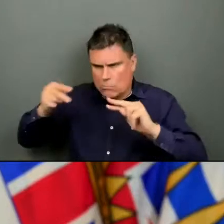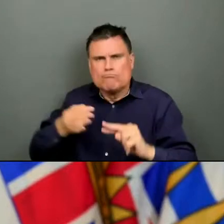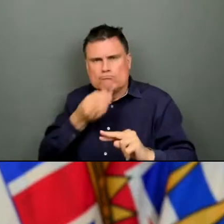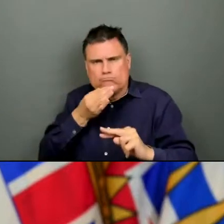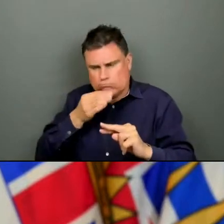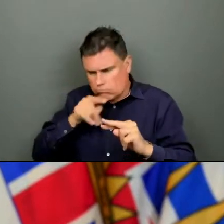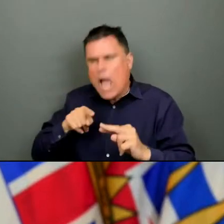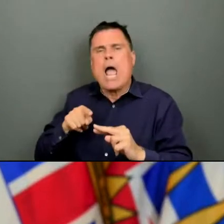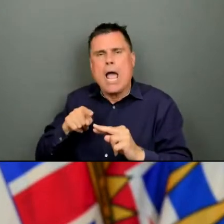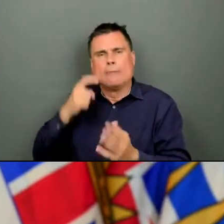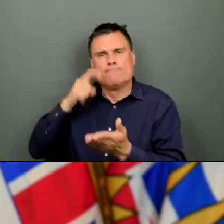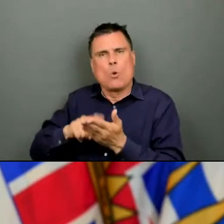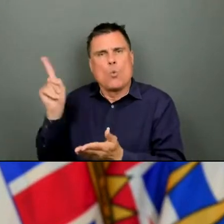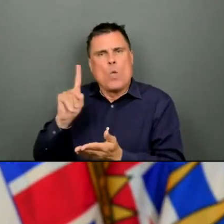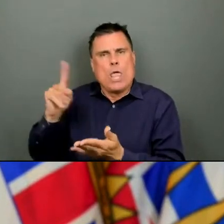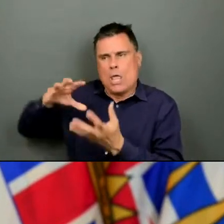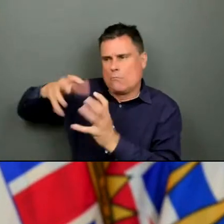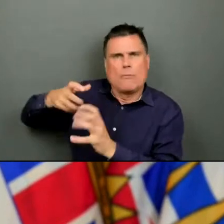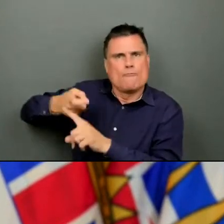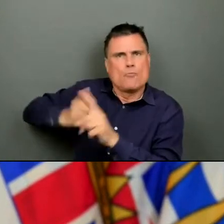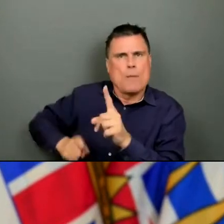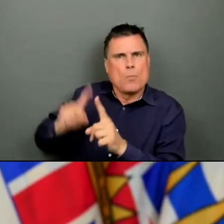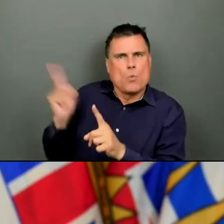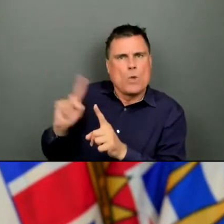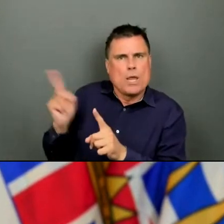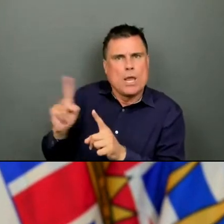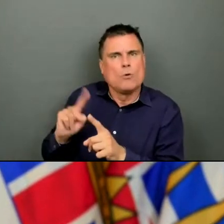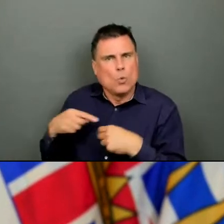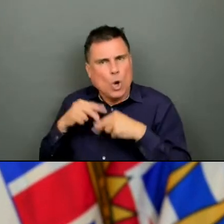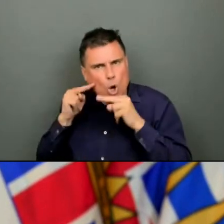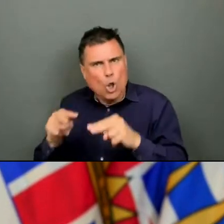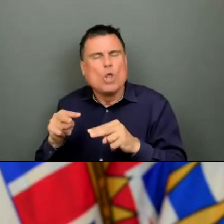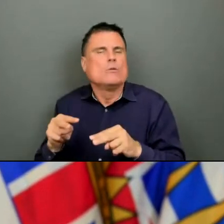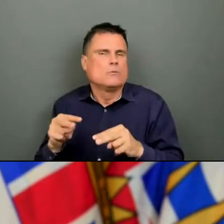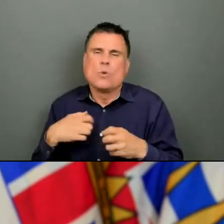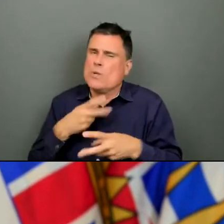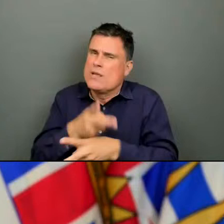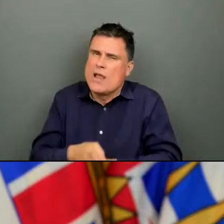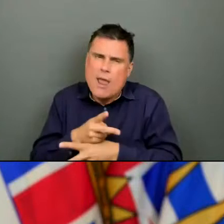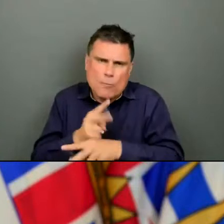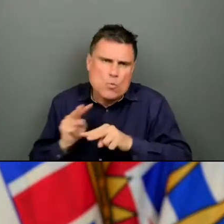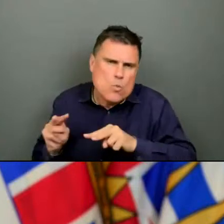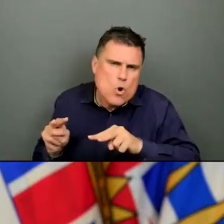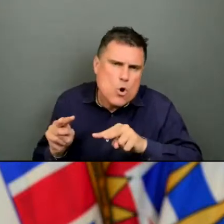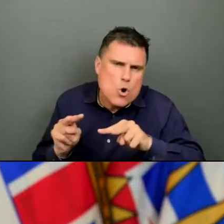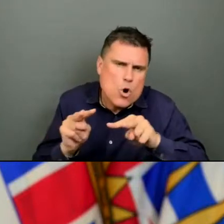ahead. So those are the things that we'll be watching carefully. Next question.